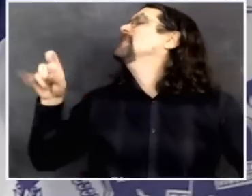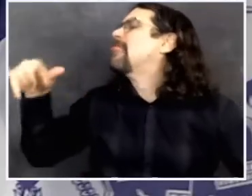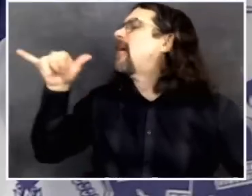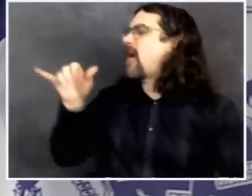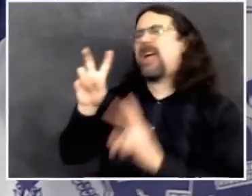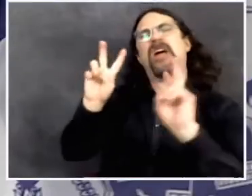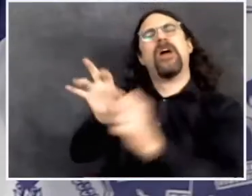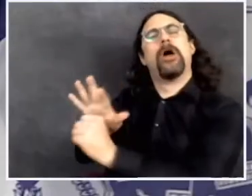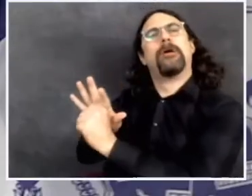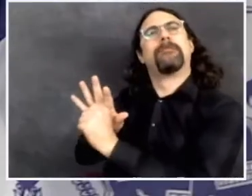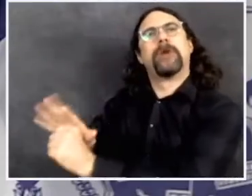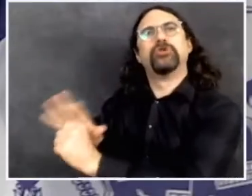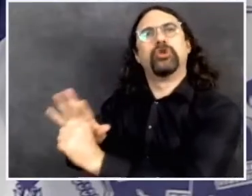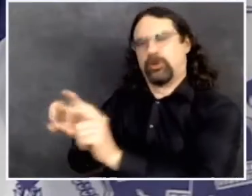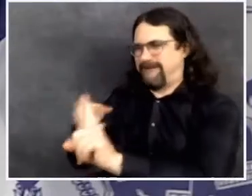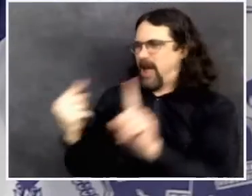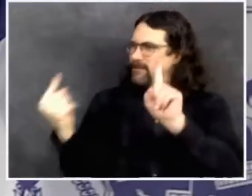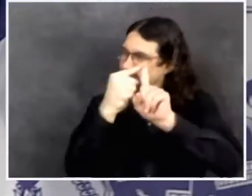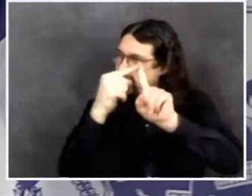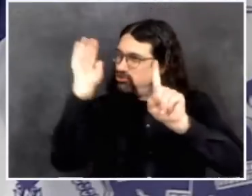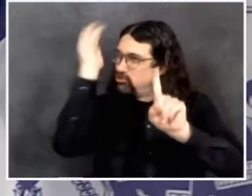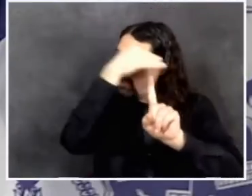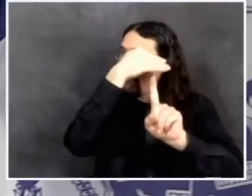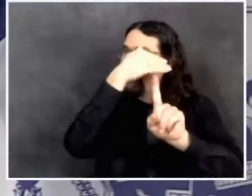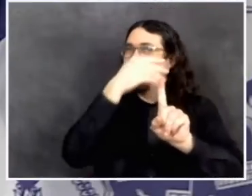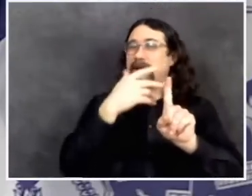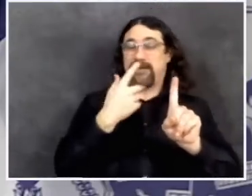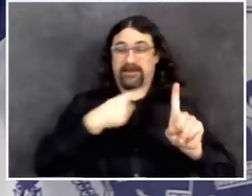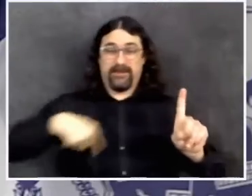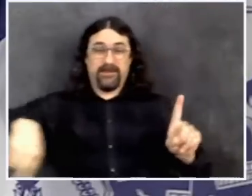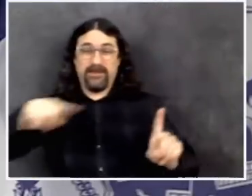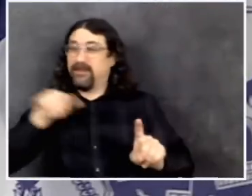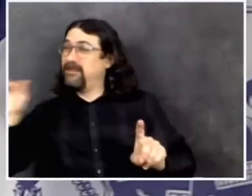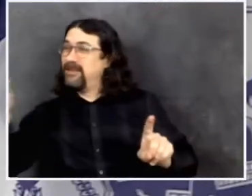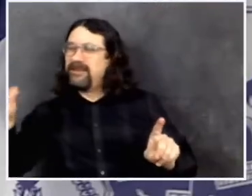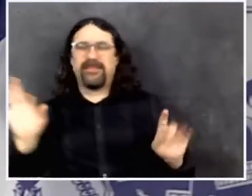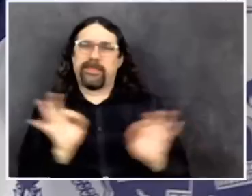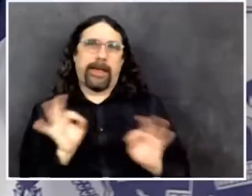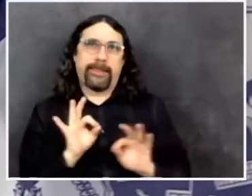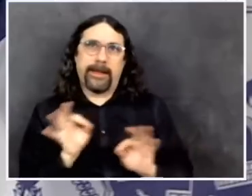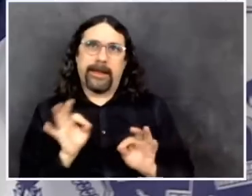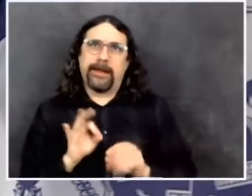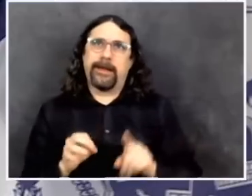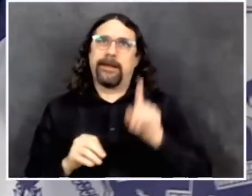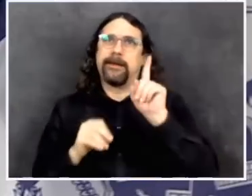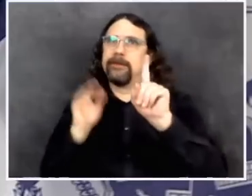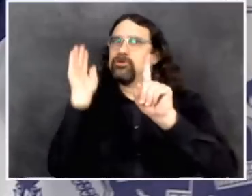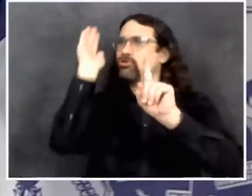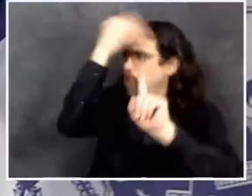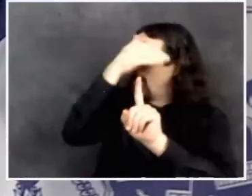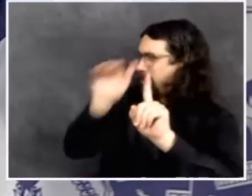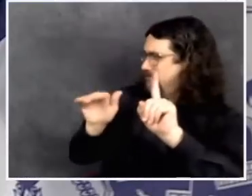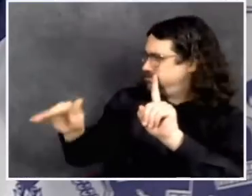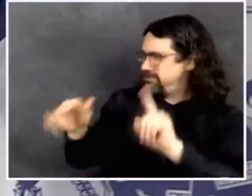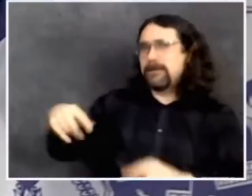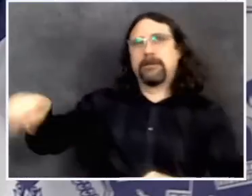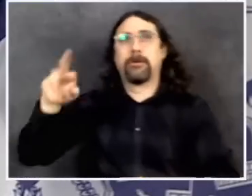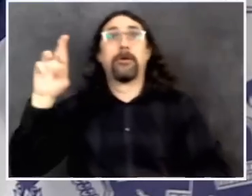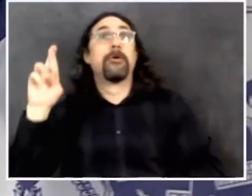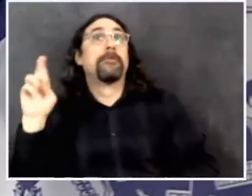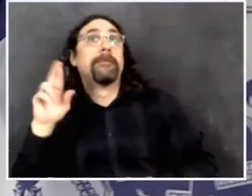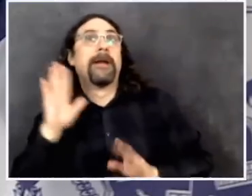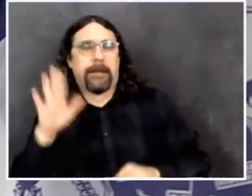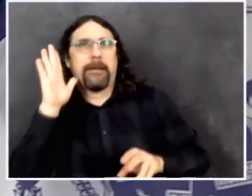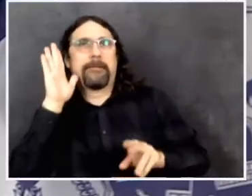to America's cities and states? How on earth do you think that New York City, which has been the epicenter of this crisis, can get back on our